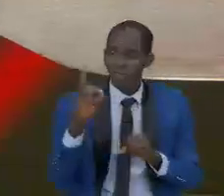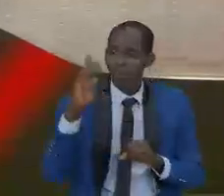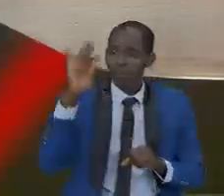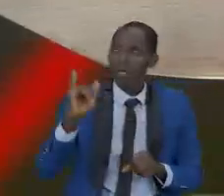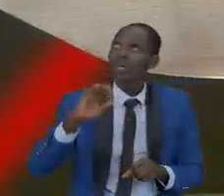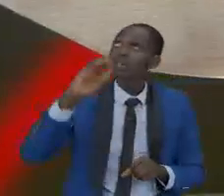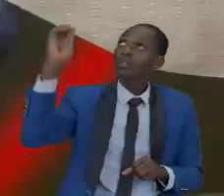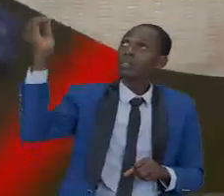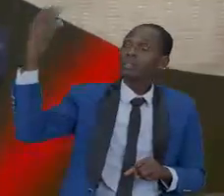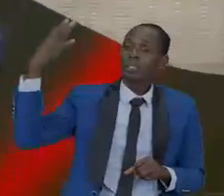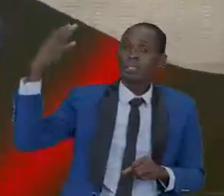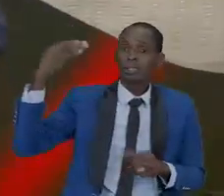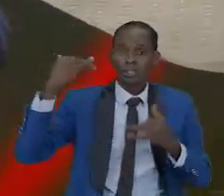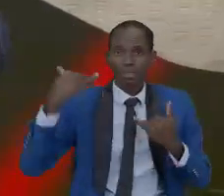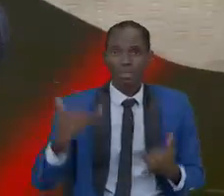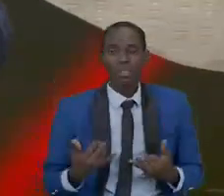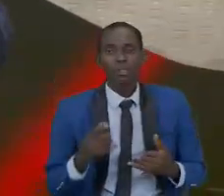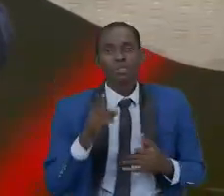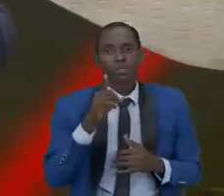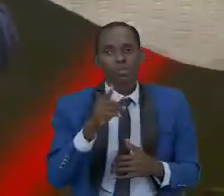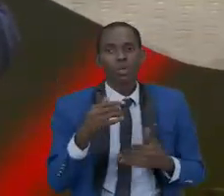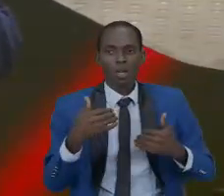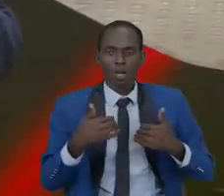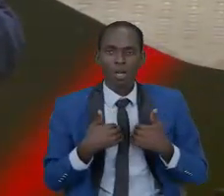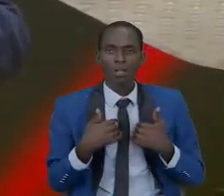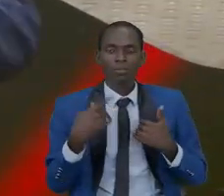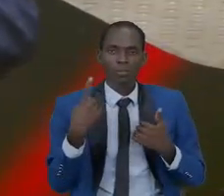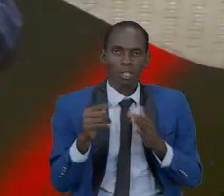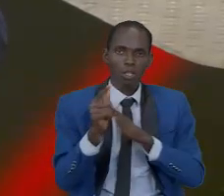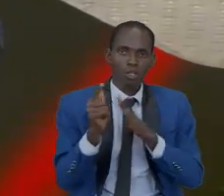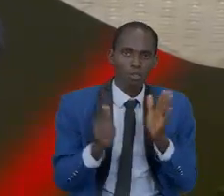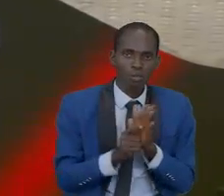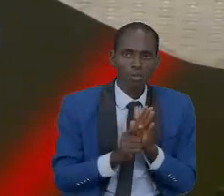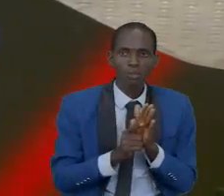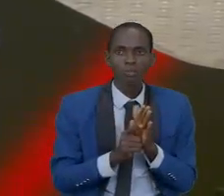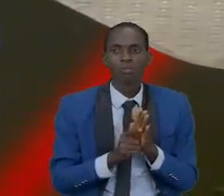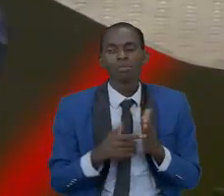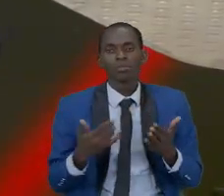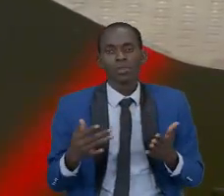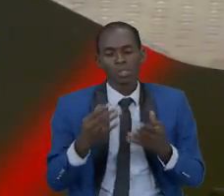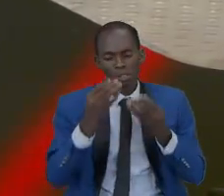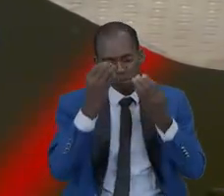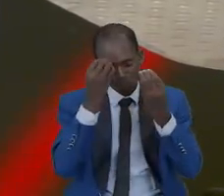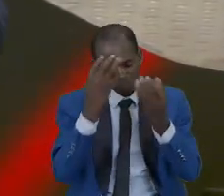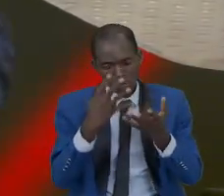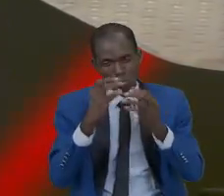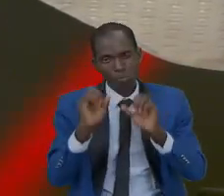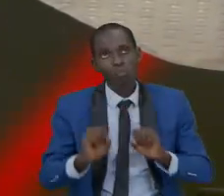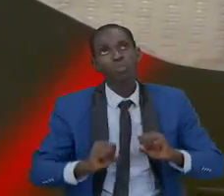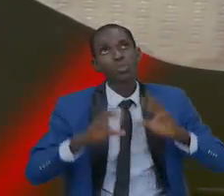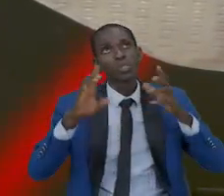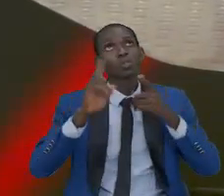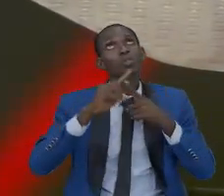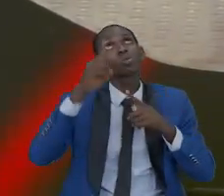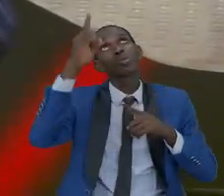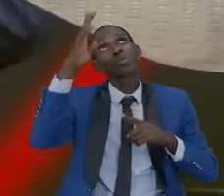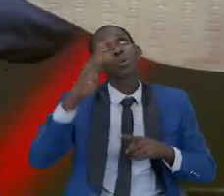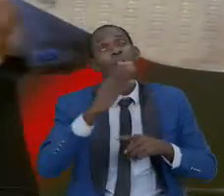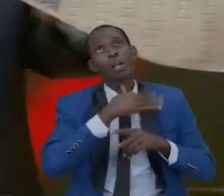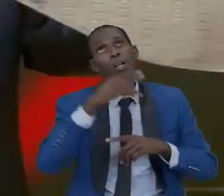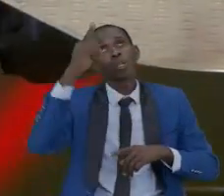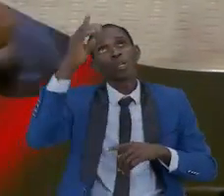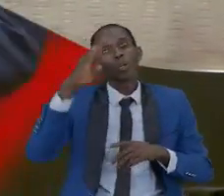is and now they have their law their allegiance to God and God Alone